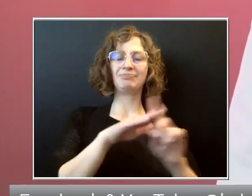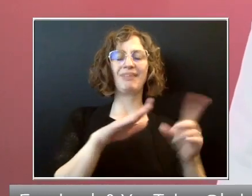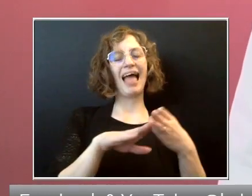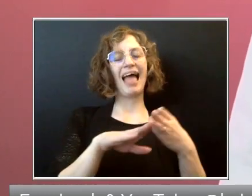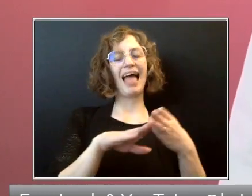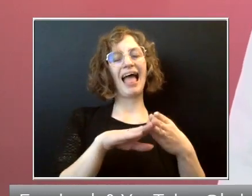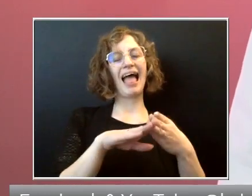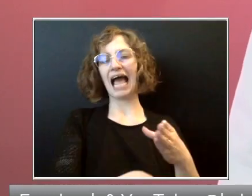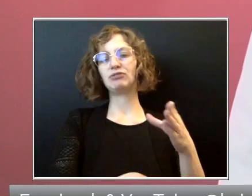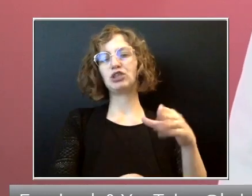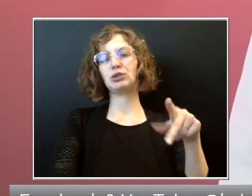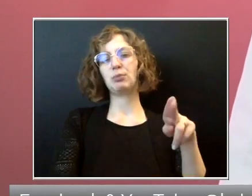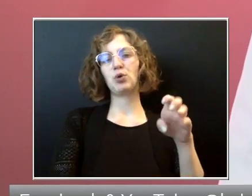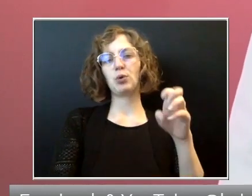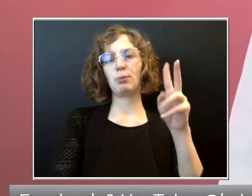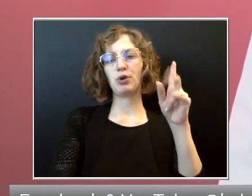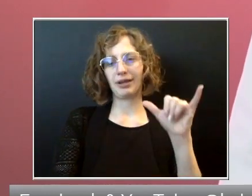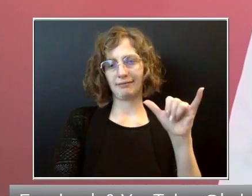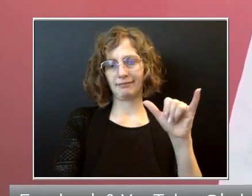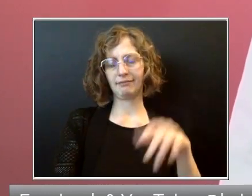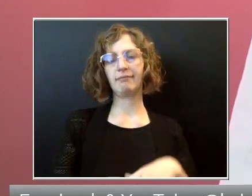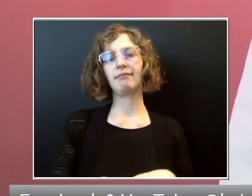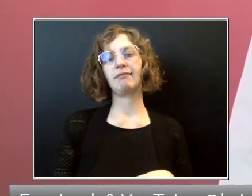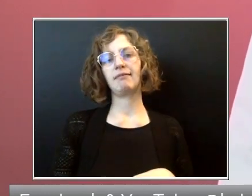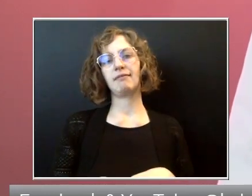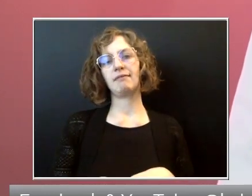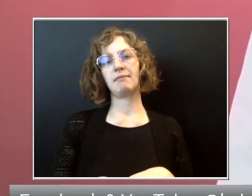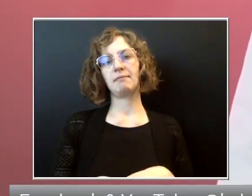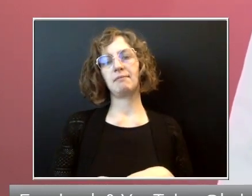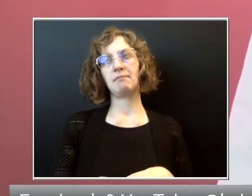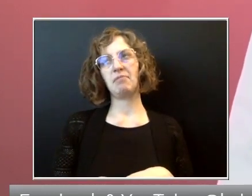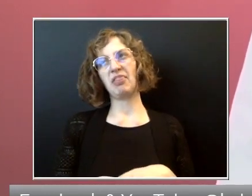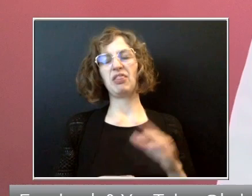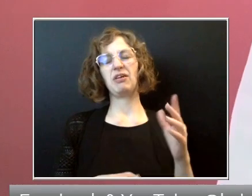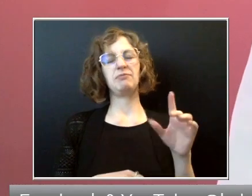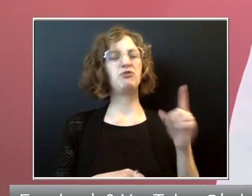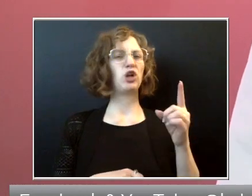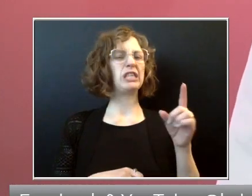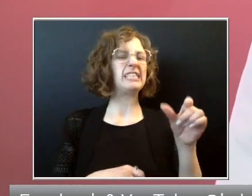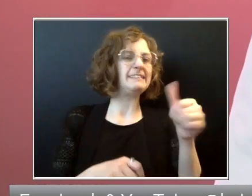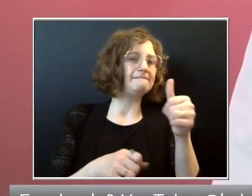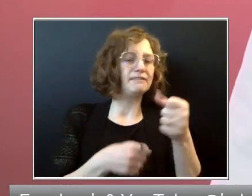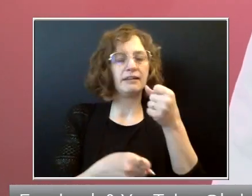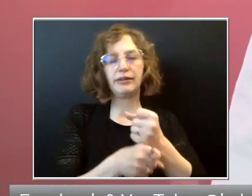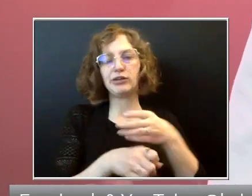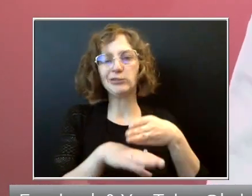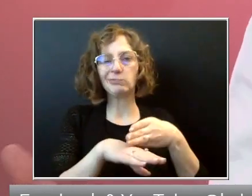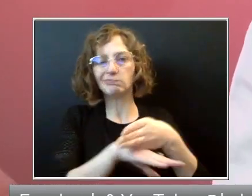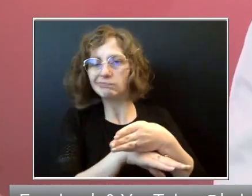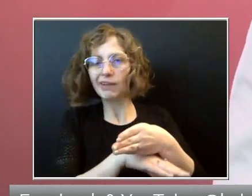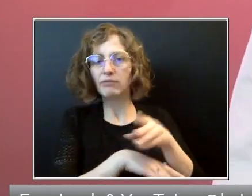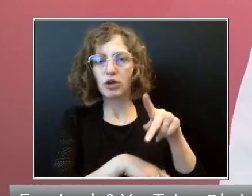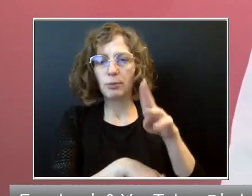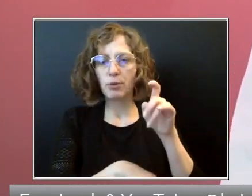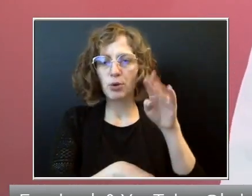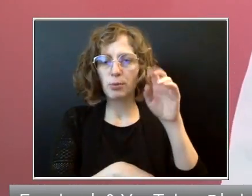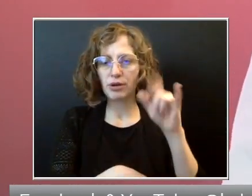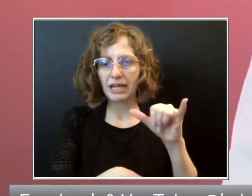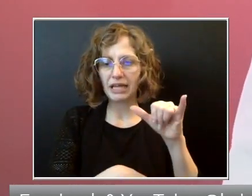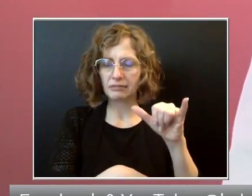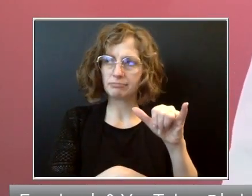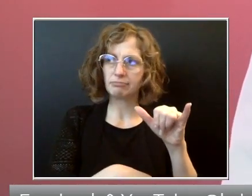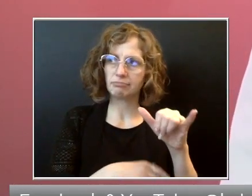in the first decade after puberty. But sometimes when you're 40 or 50 or